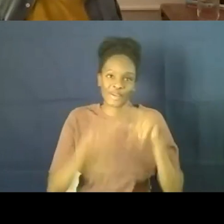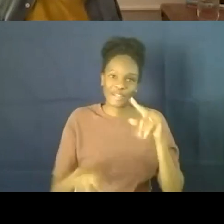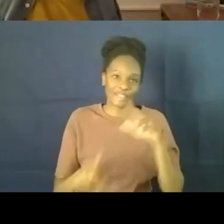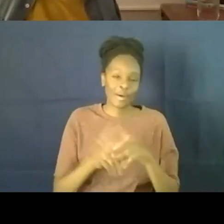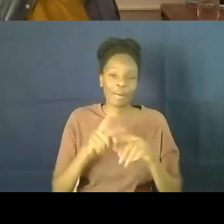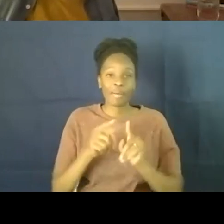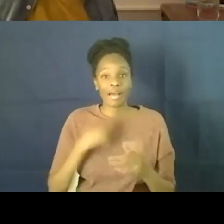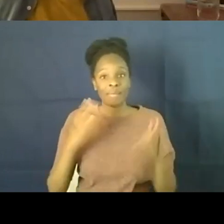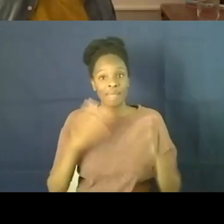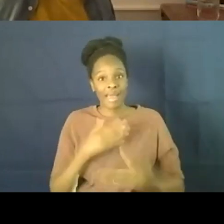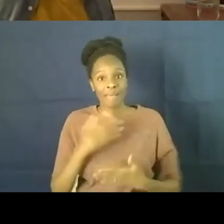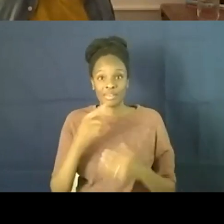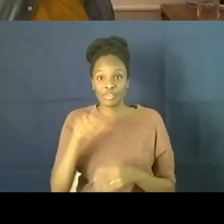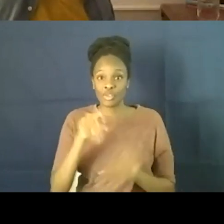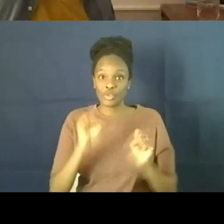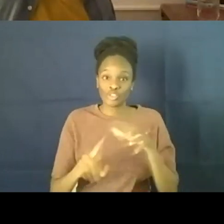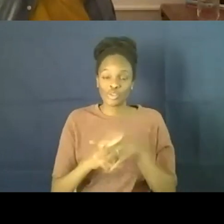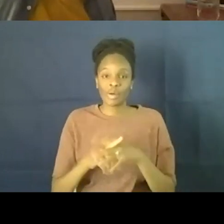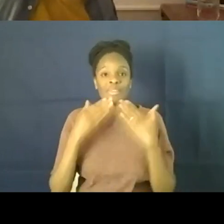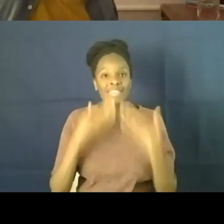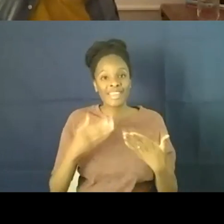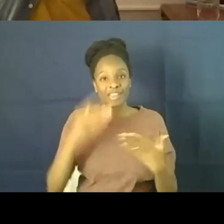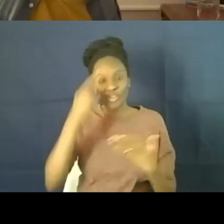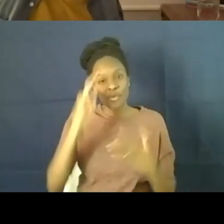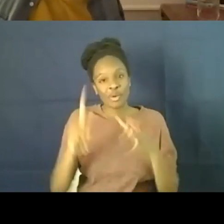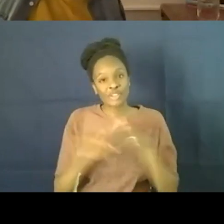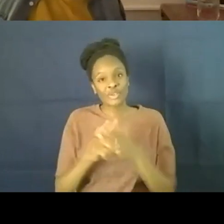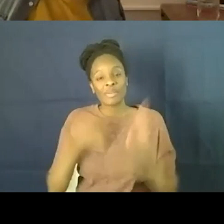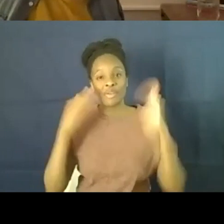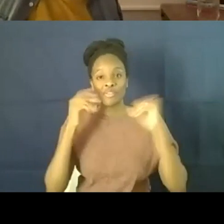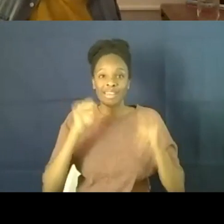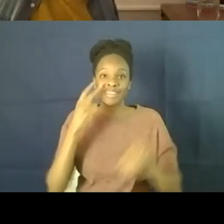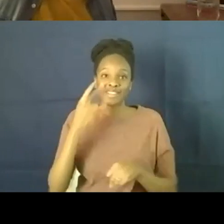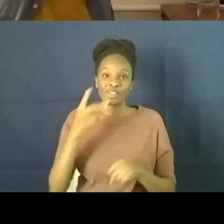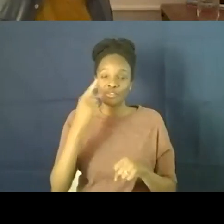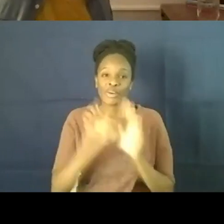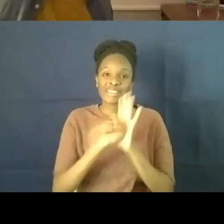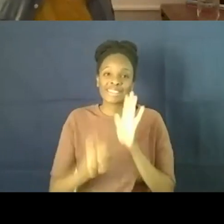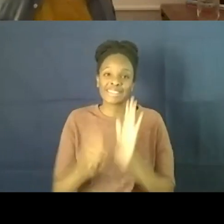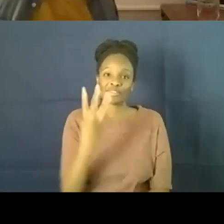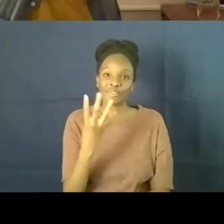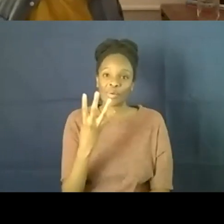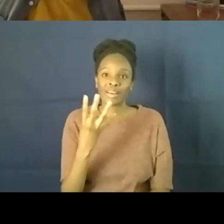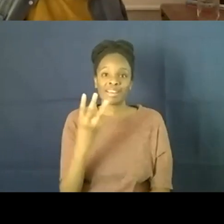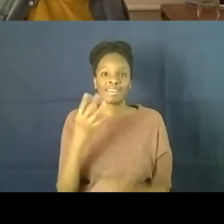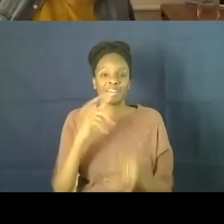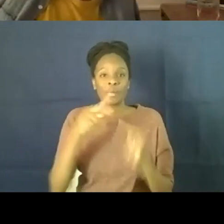could be here. Thank you so much for joining me. And yeah, hopefully we'll see you for season 4 as soon as we can legally shoot it.